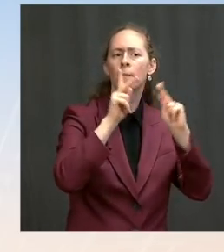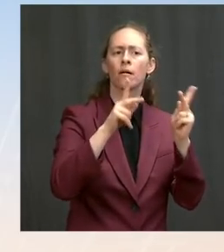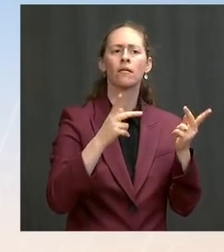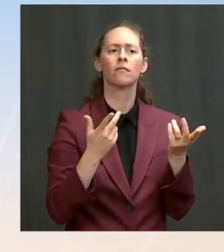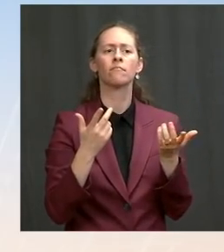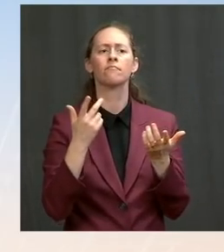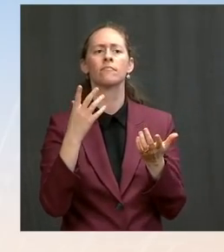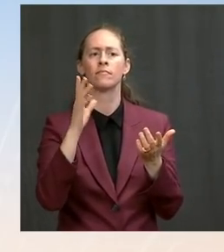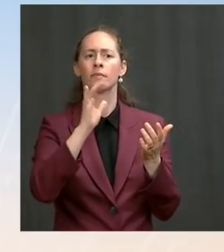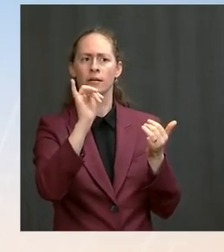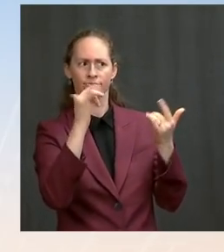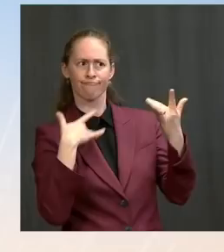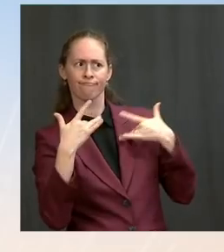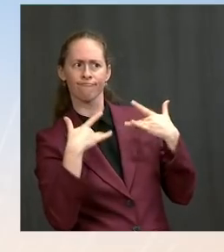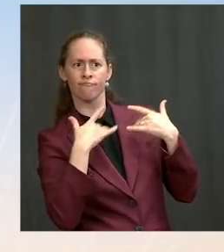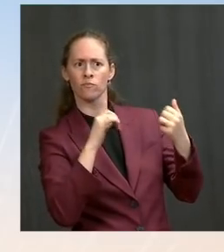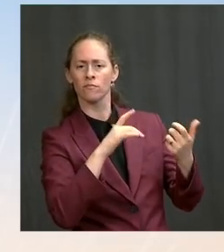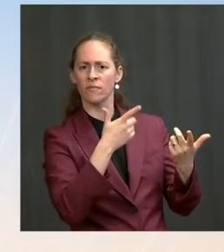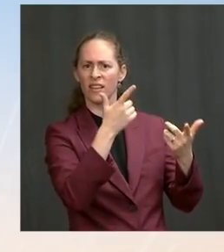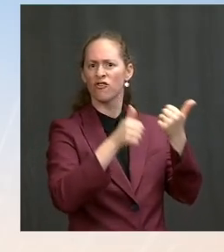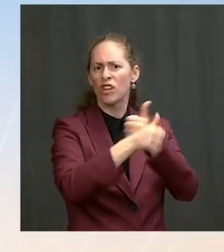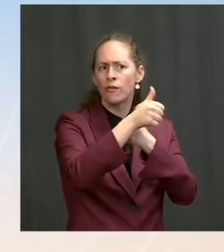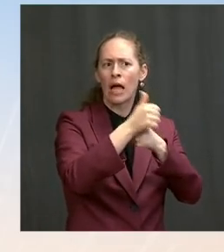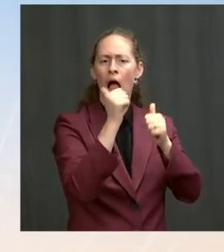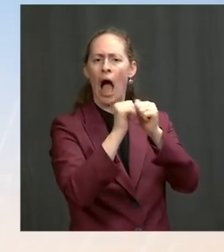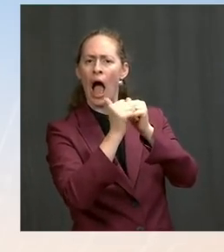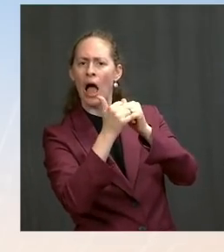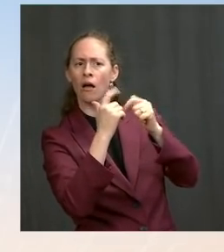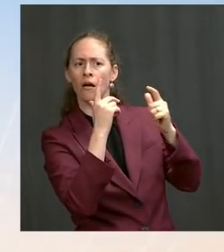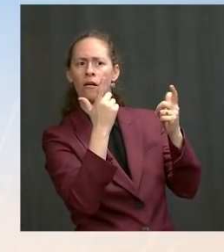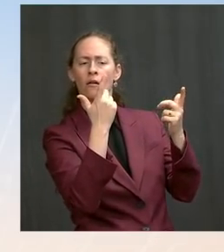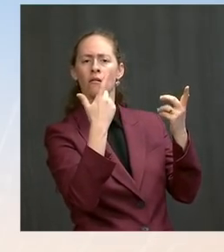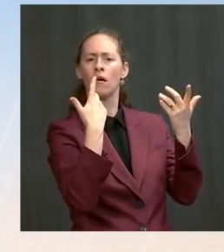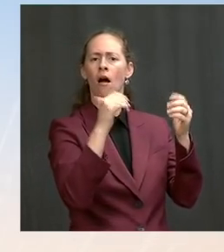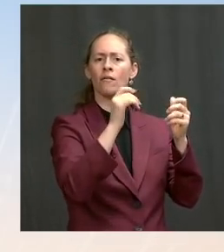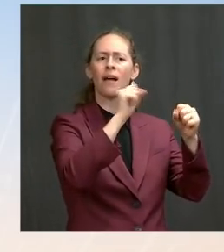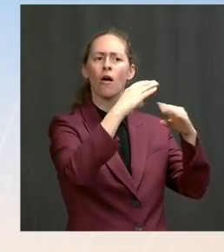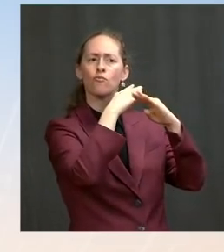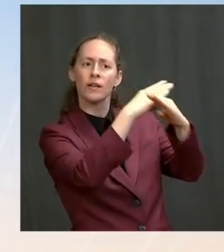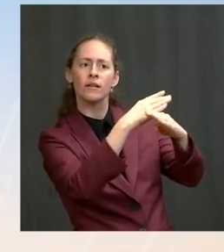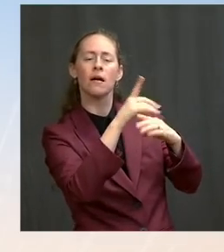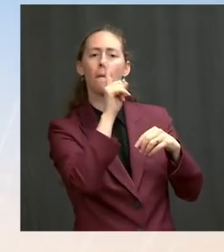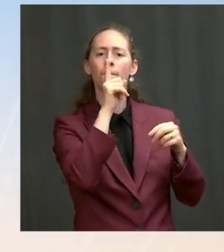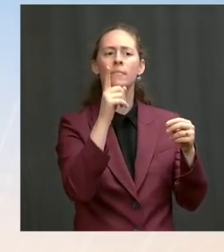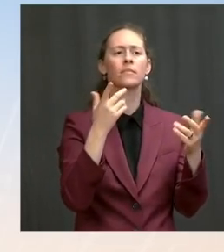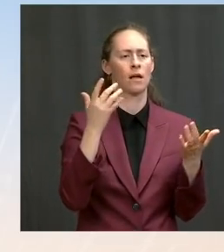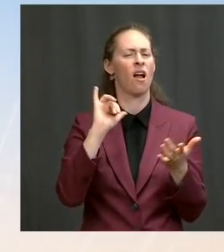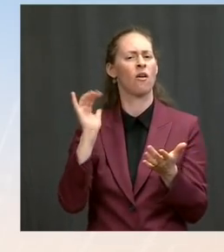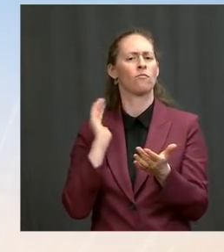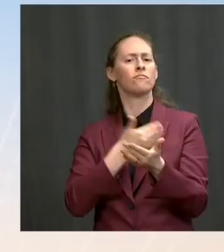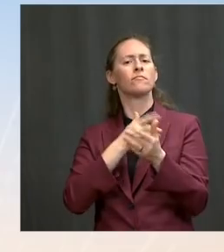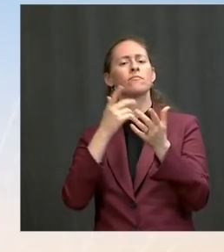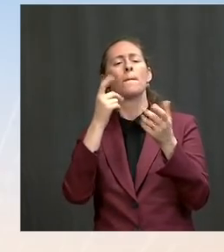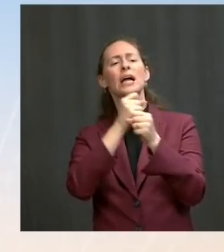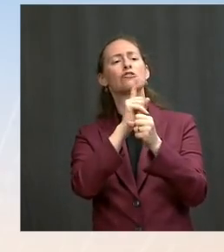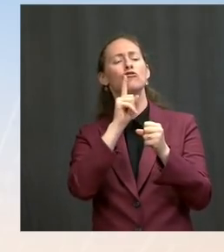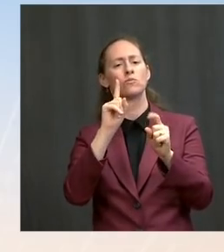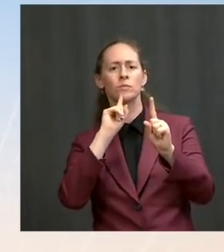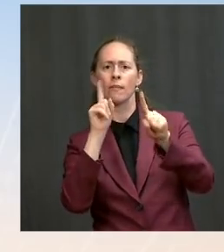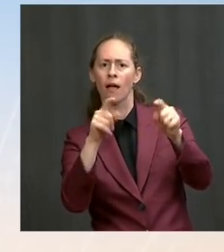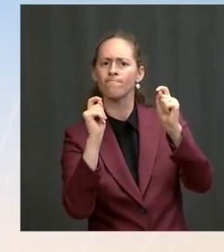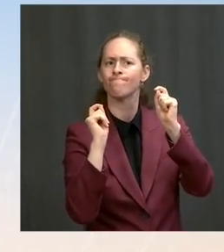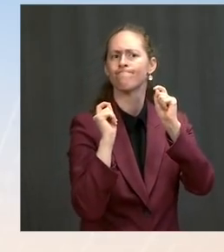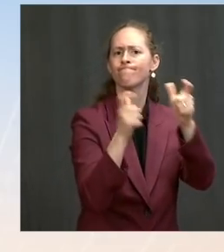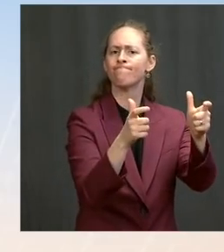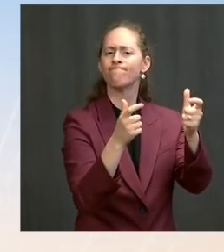wildfire threat, both by preventing them from happening and ensuring the federal government's response is as quick and effective as possible. And to do